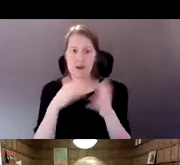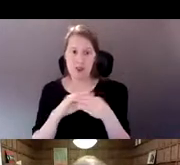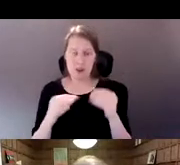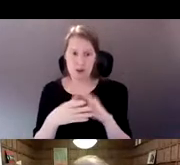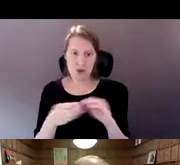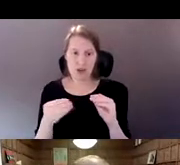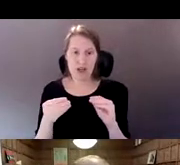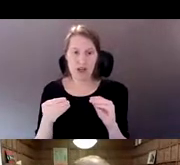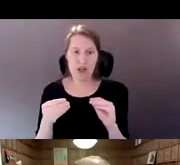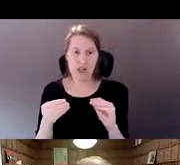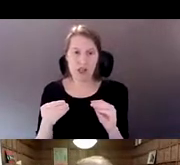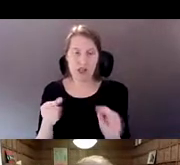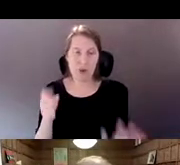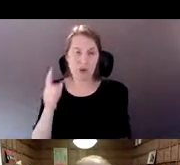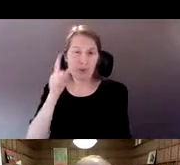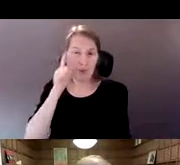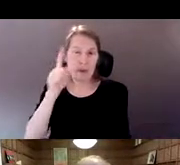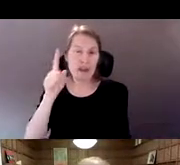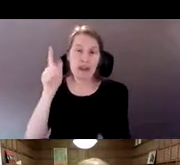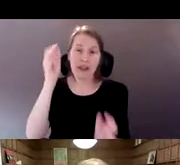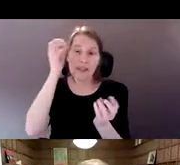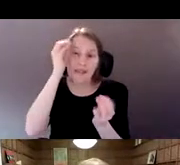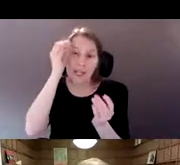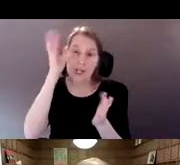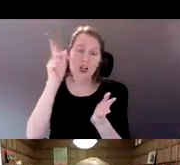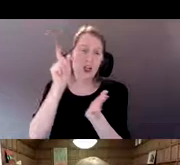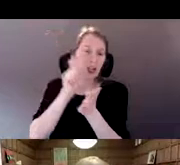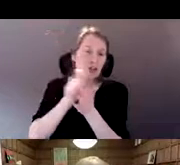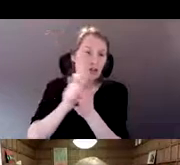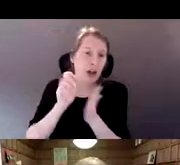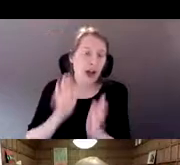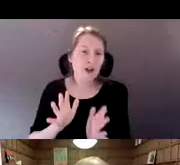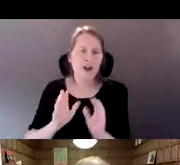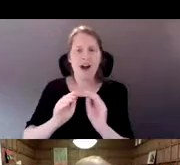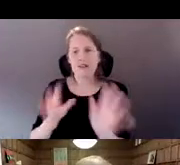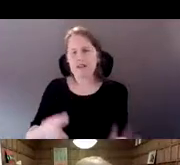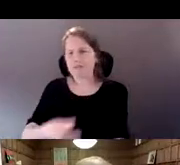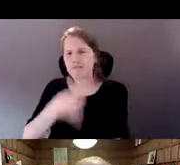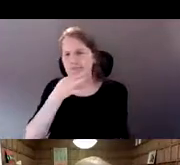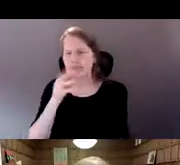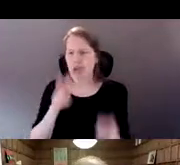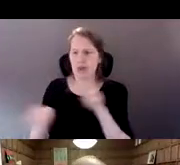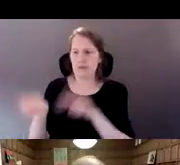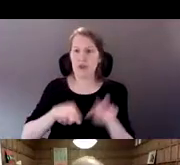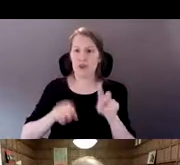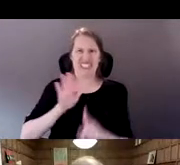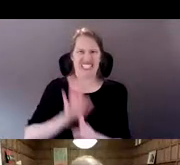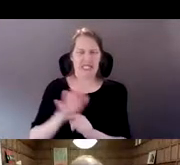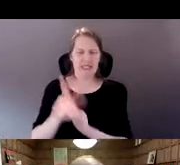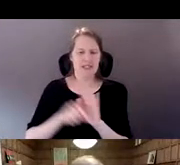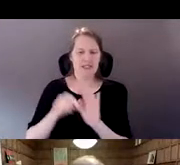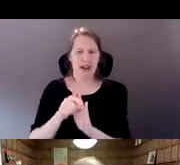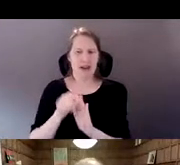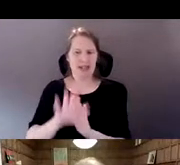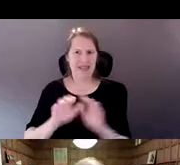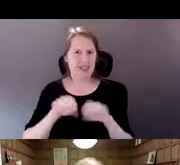brilliant thinker and writer, a very astute observer of his own society, a society in